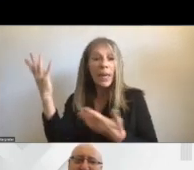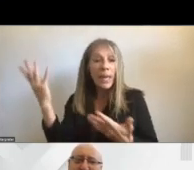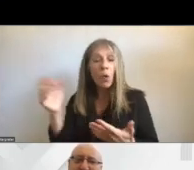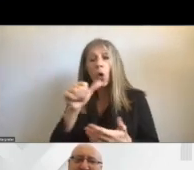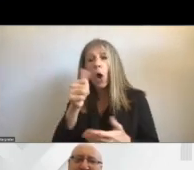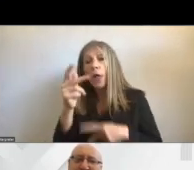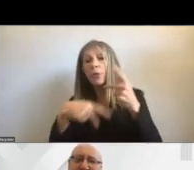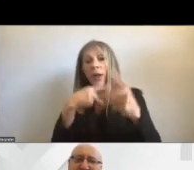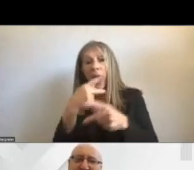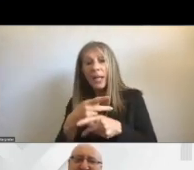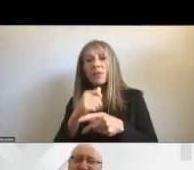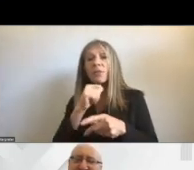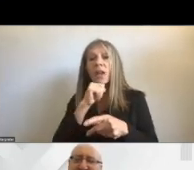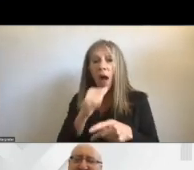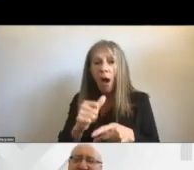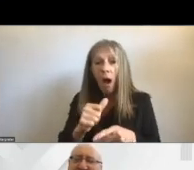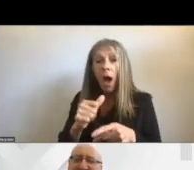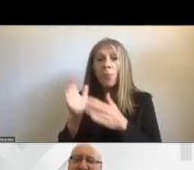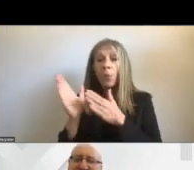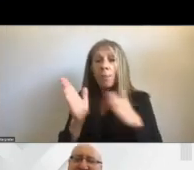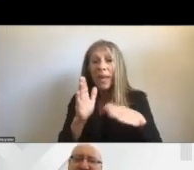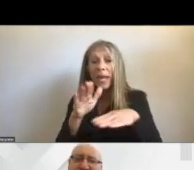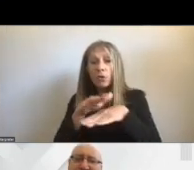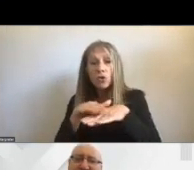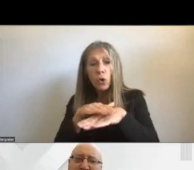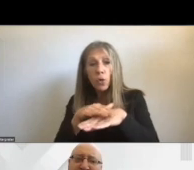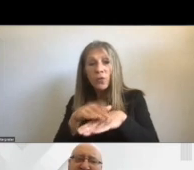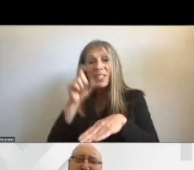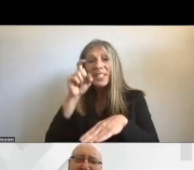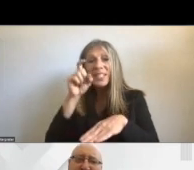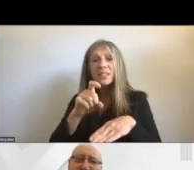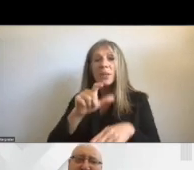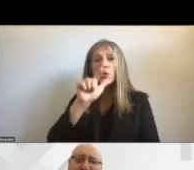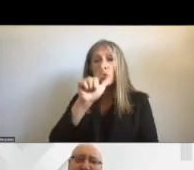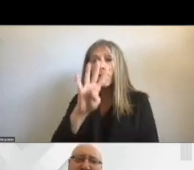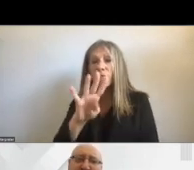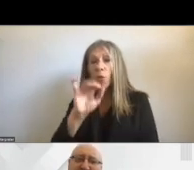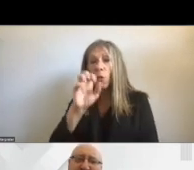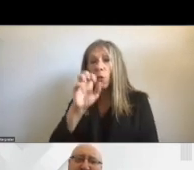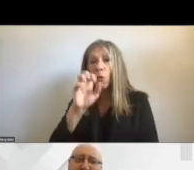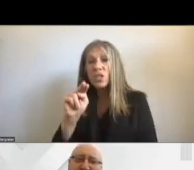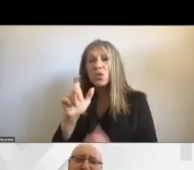Pedestrian gates cannot overlap detectable warning surfaces.